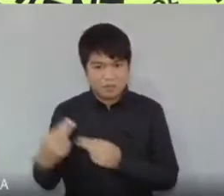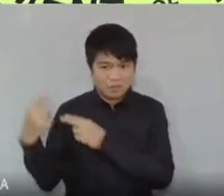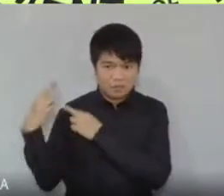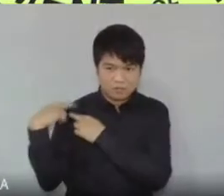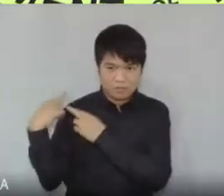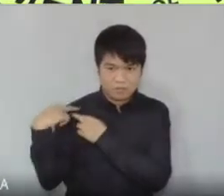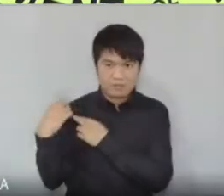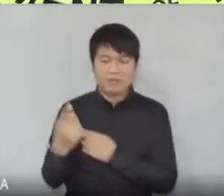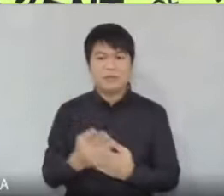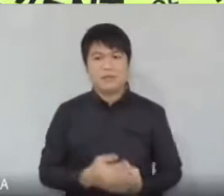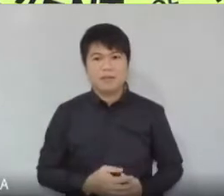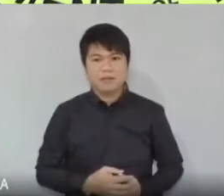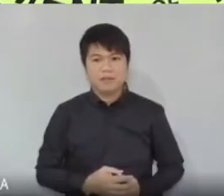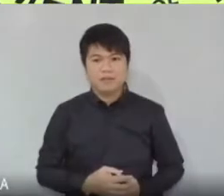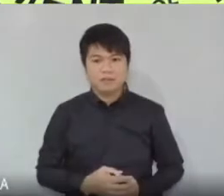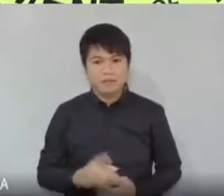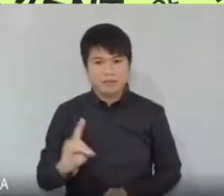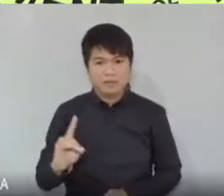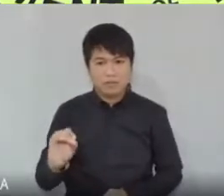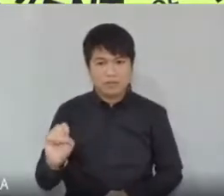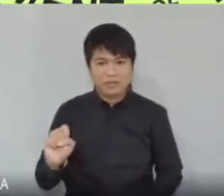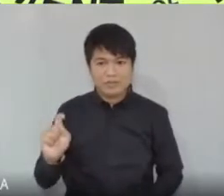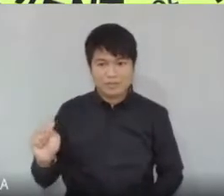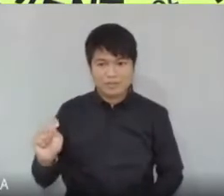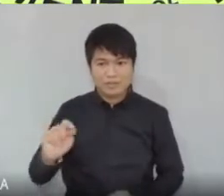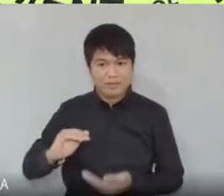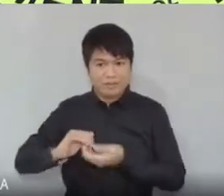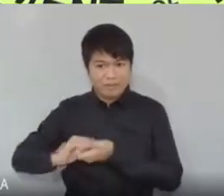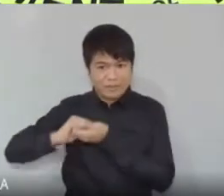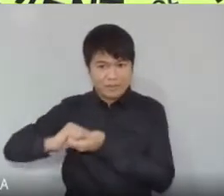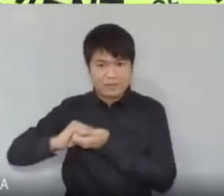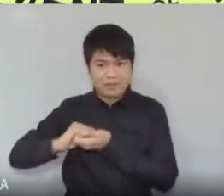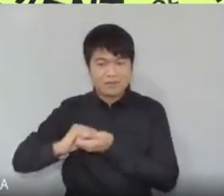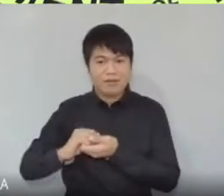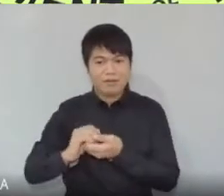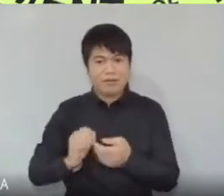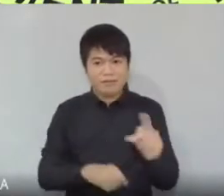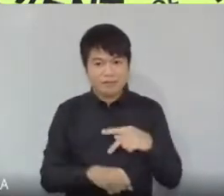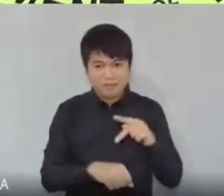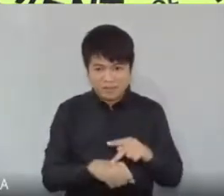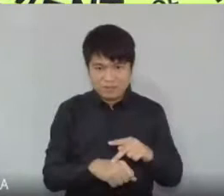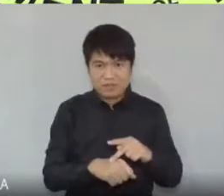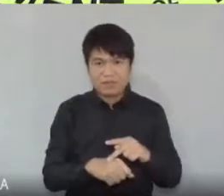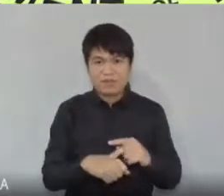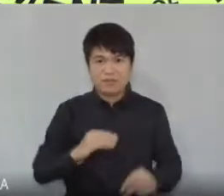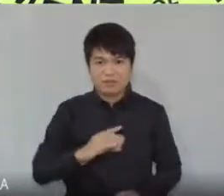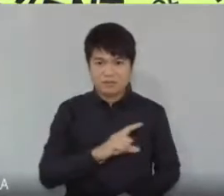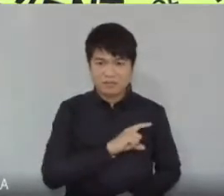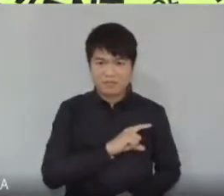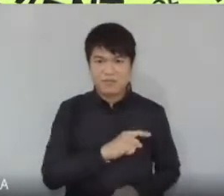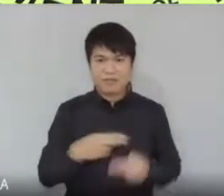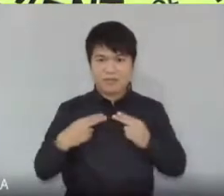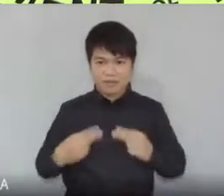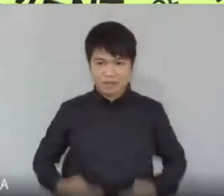head HPSR Telehealth Project team for your hard work and dedication. Through our collaboration, we